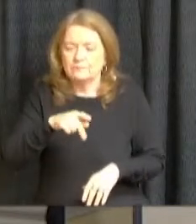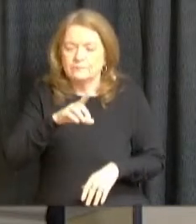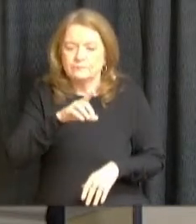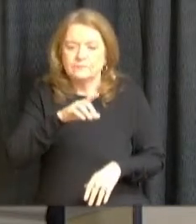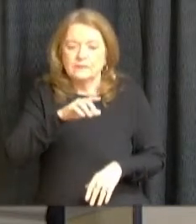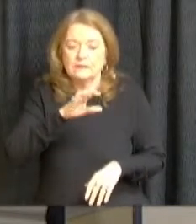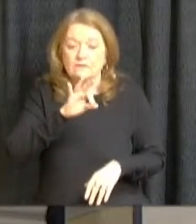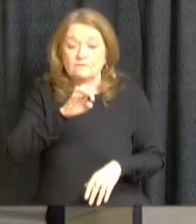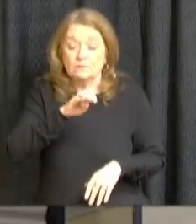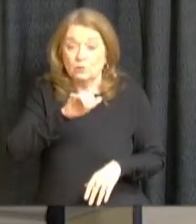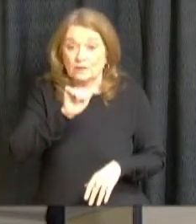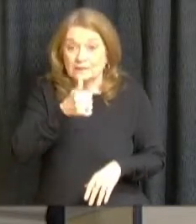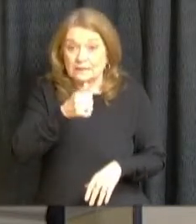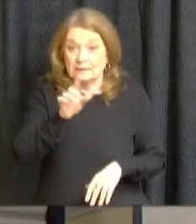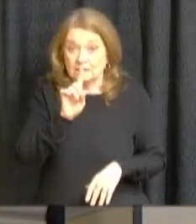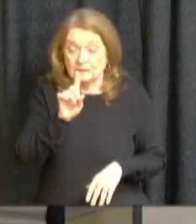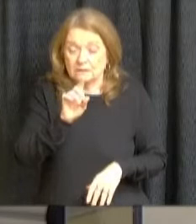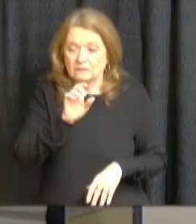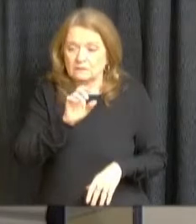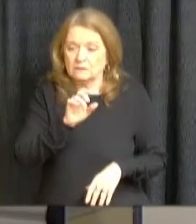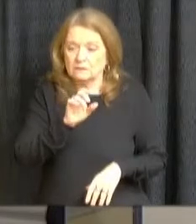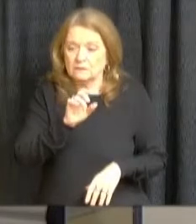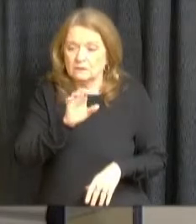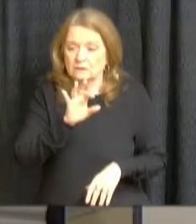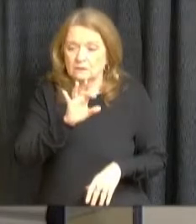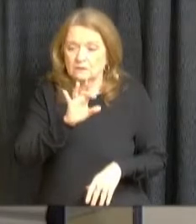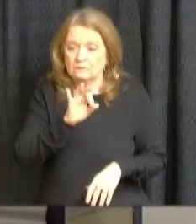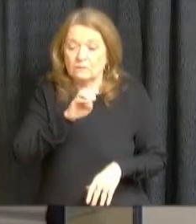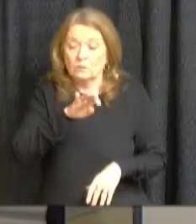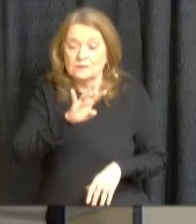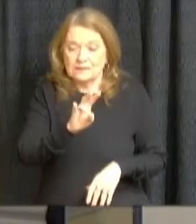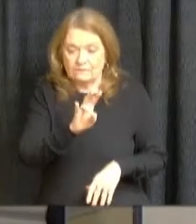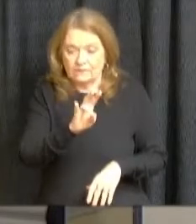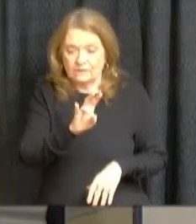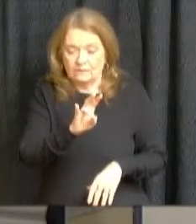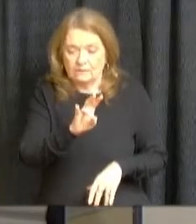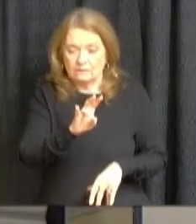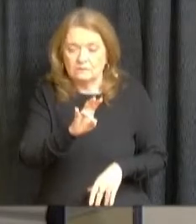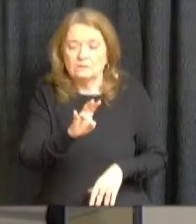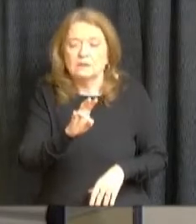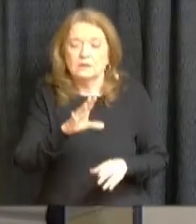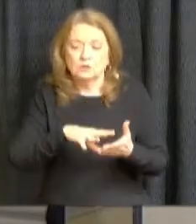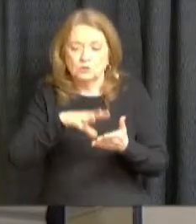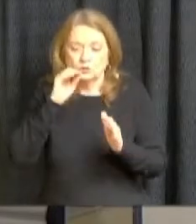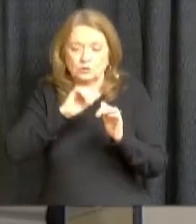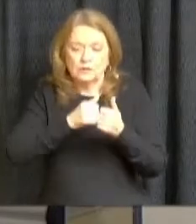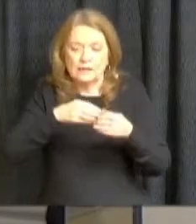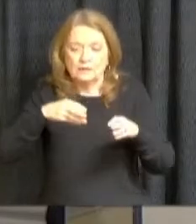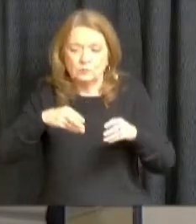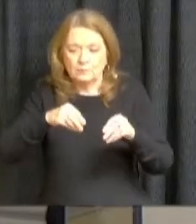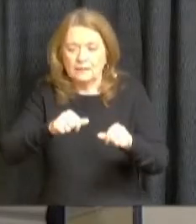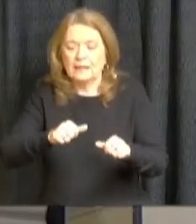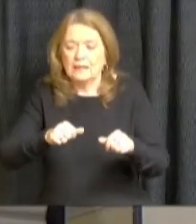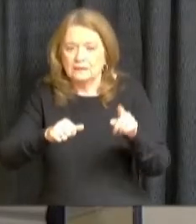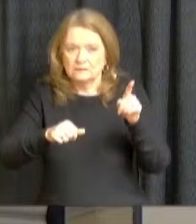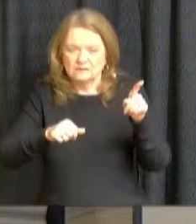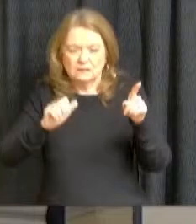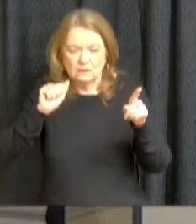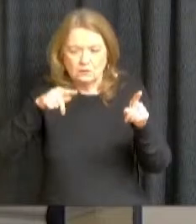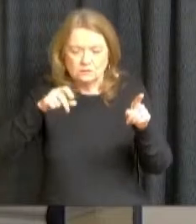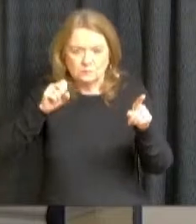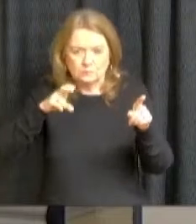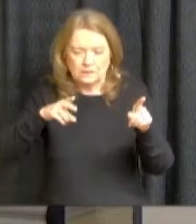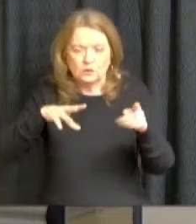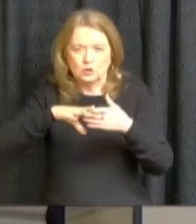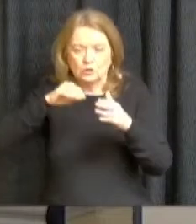of February at Strawberry Ale Works on the 2nd floor. Join us, learn about how to plant native plants in your